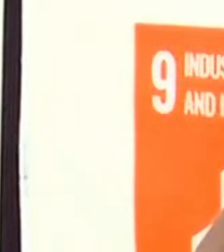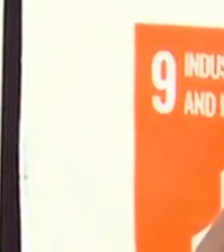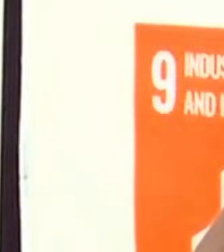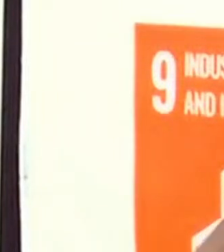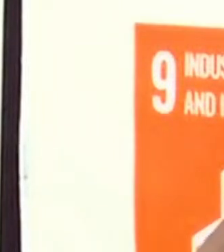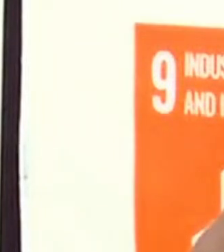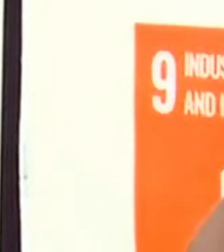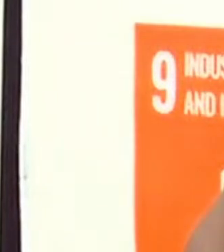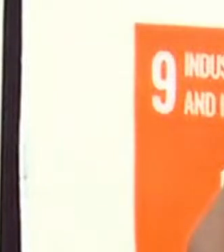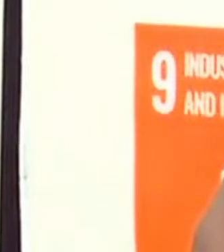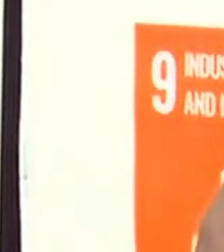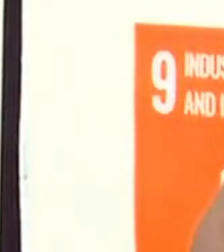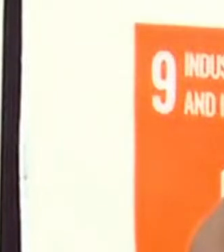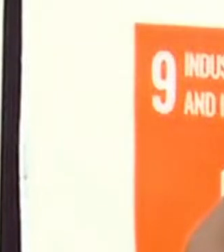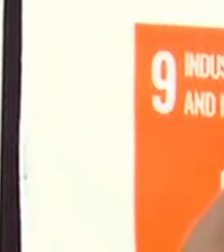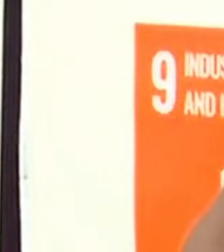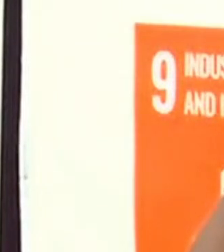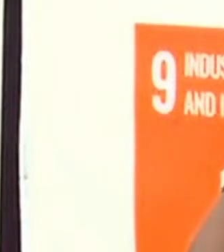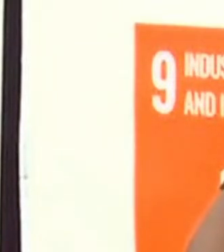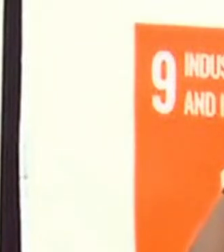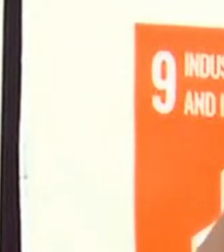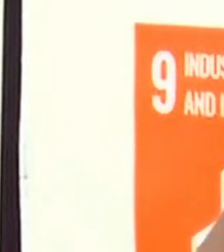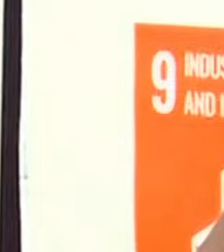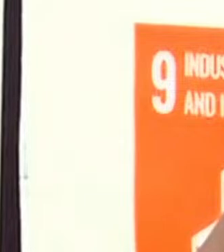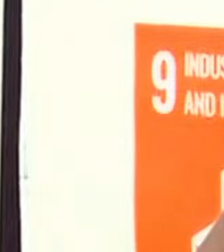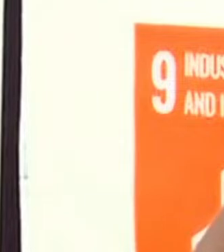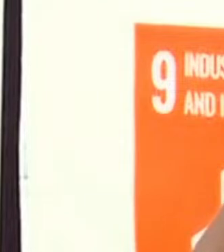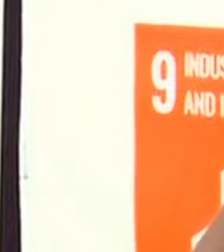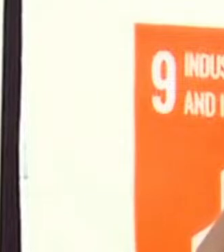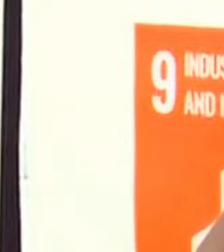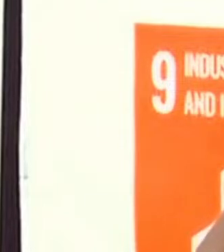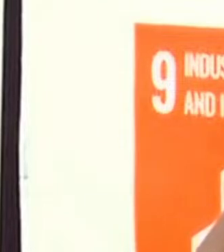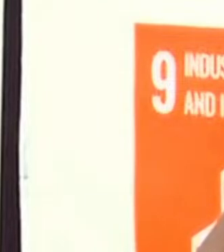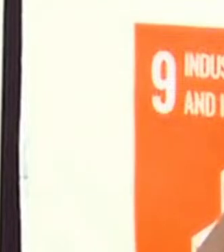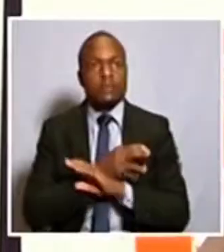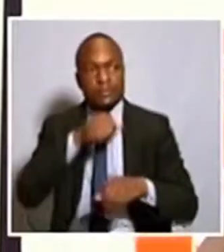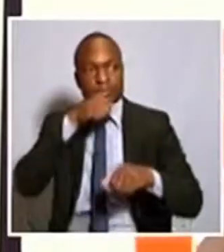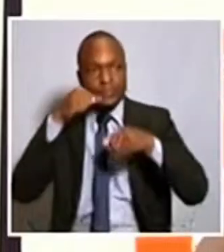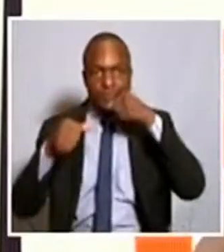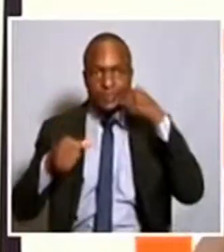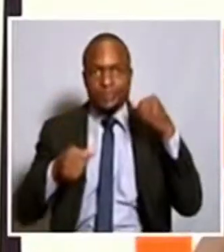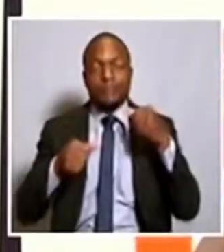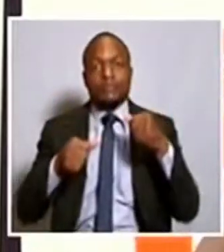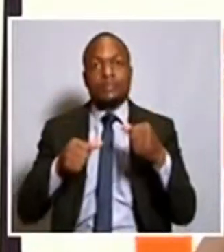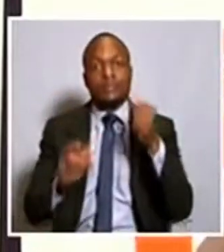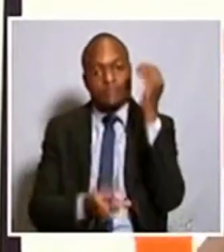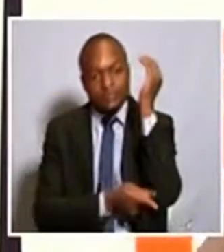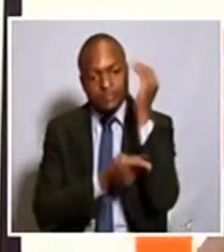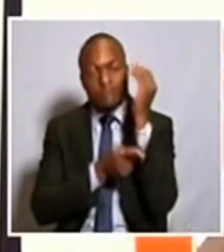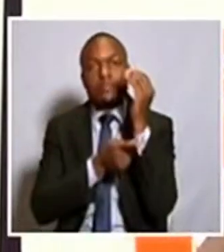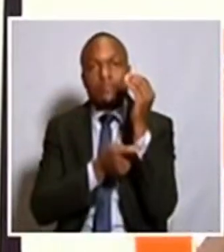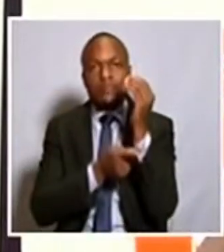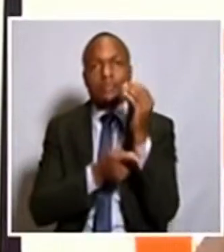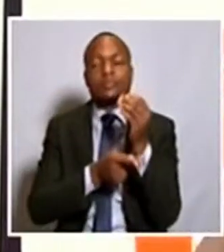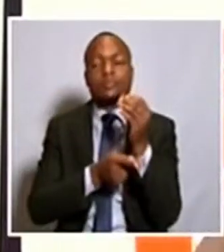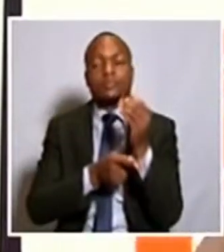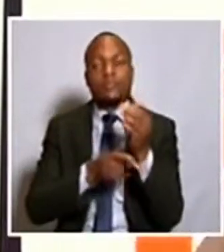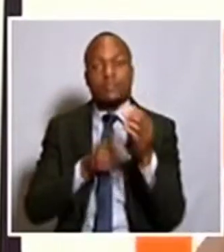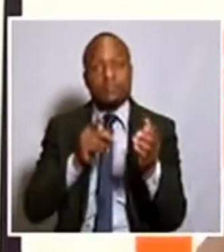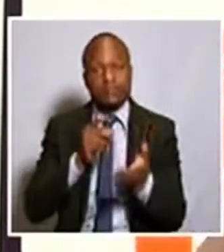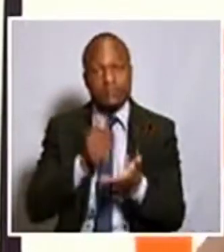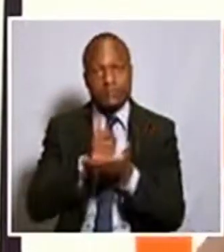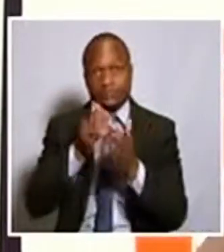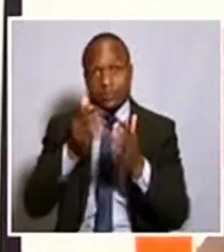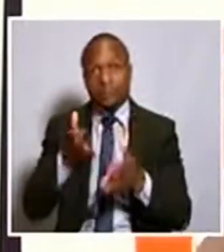is Mr. Francis Chimpungu, who is Zambia Agriculture Enterprise Development Project Facilitator. Thank